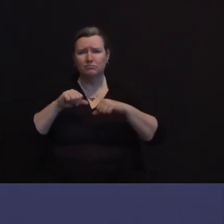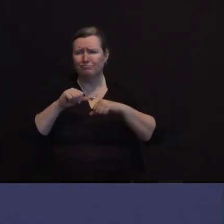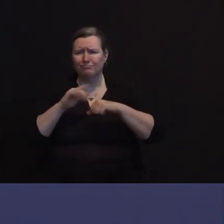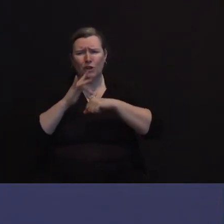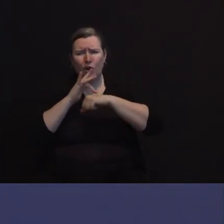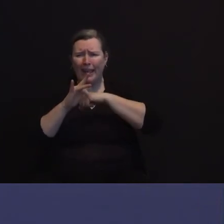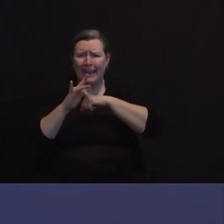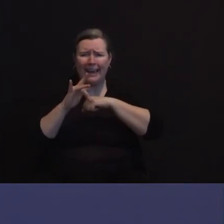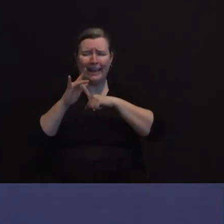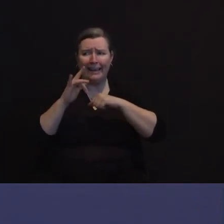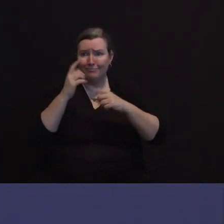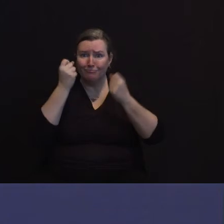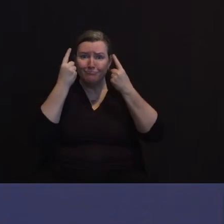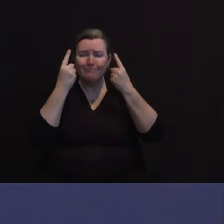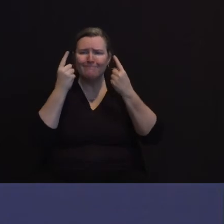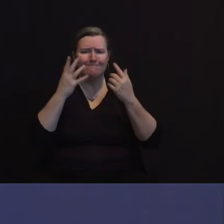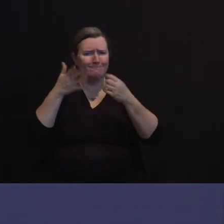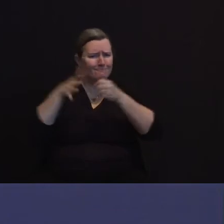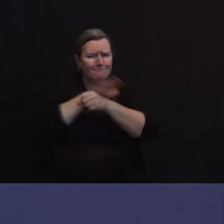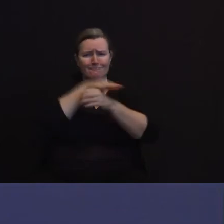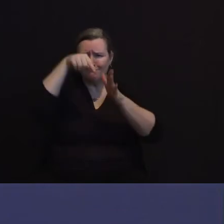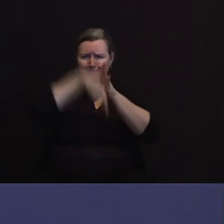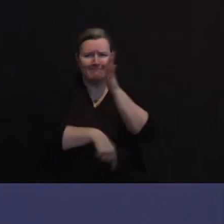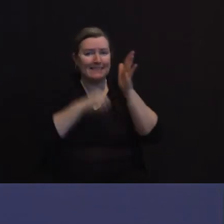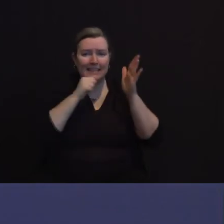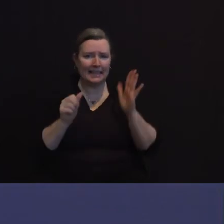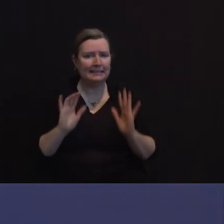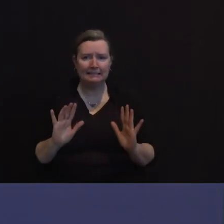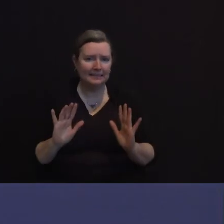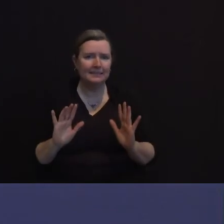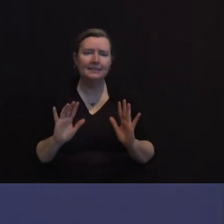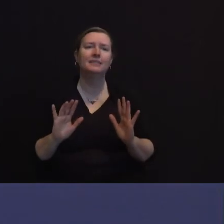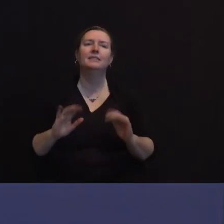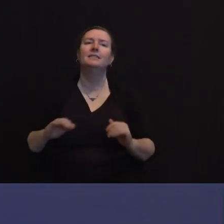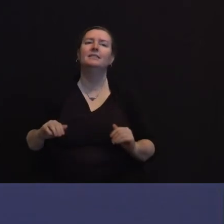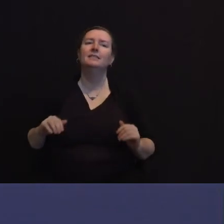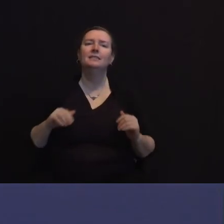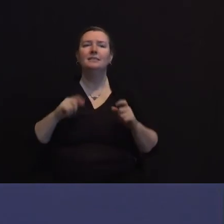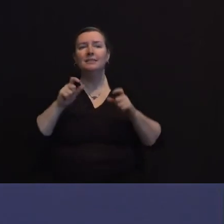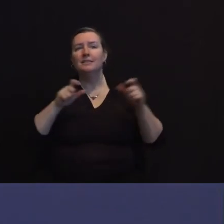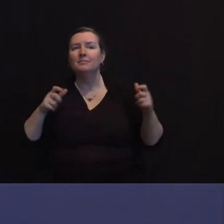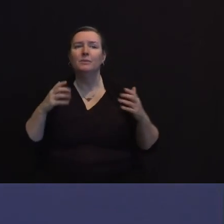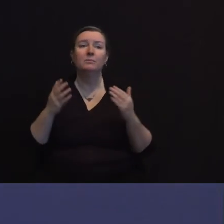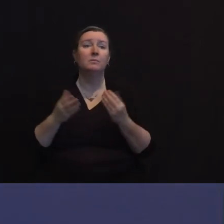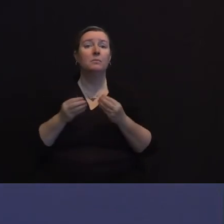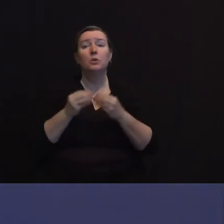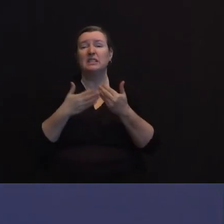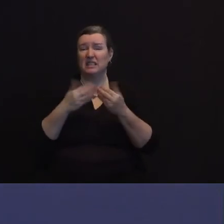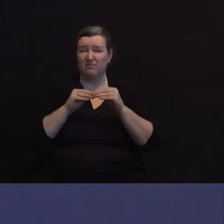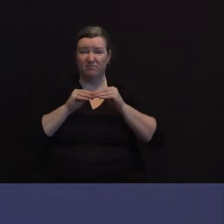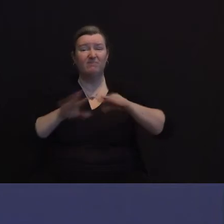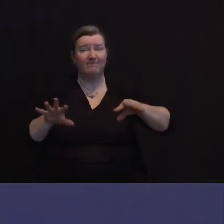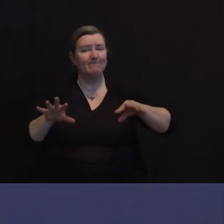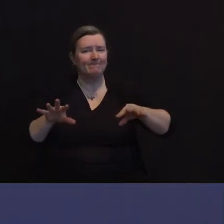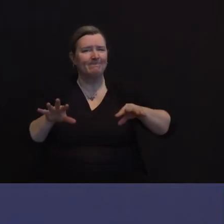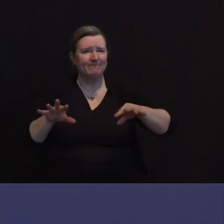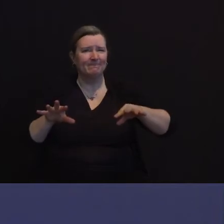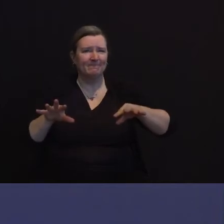think so far, it's more easily transmitted, and the jury's out on whether or not it's more lethal.